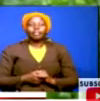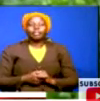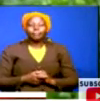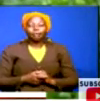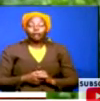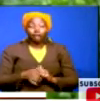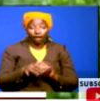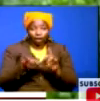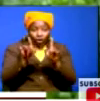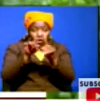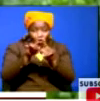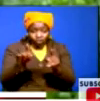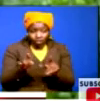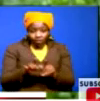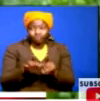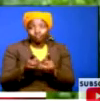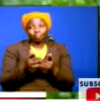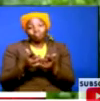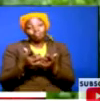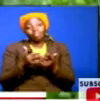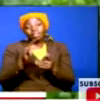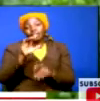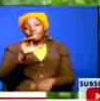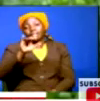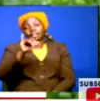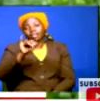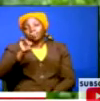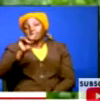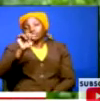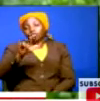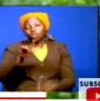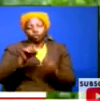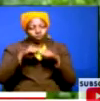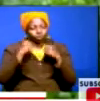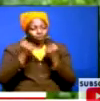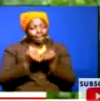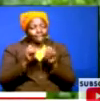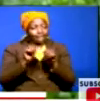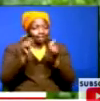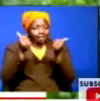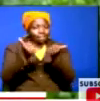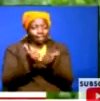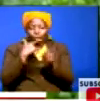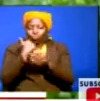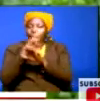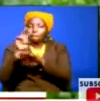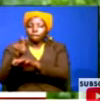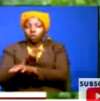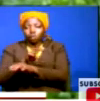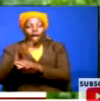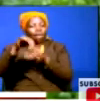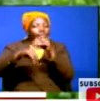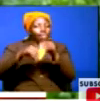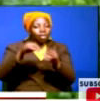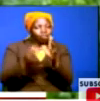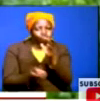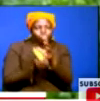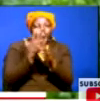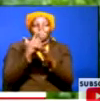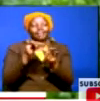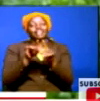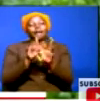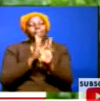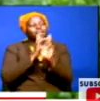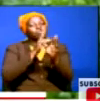Even civil society agencies that monitor elections came up with the same results, that this was a